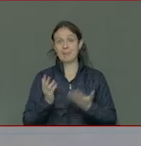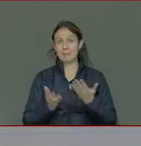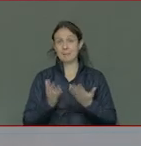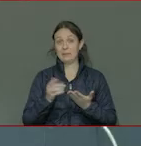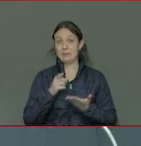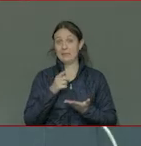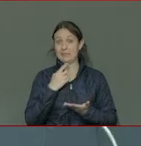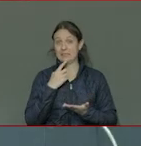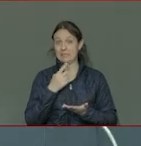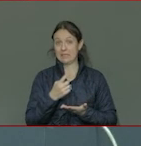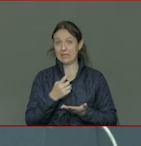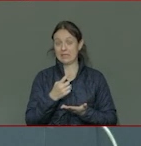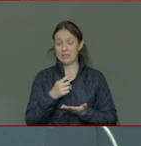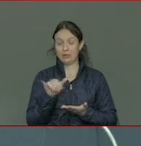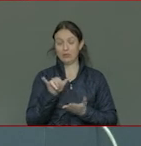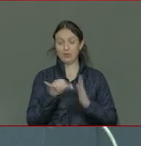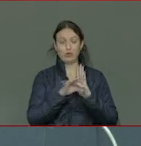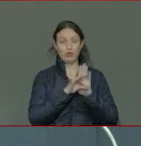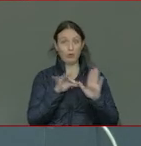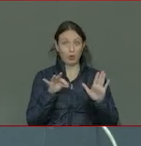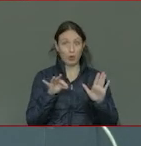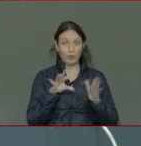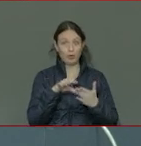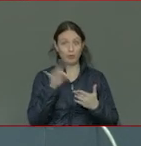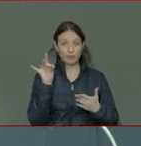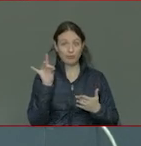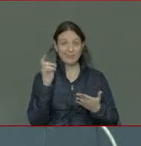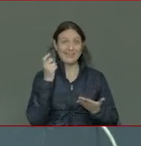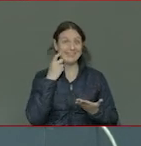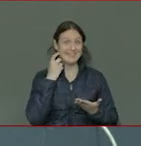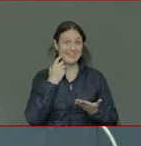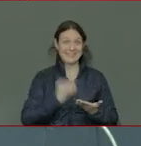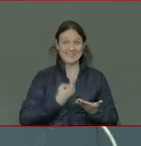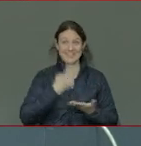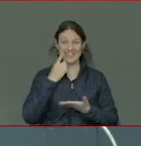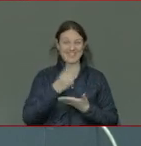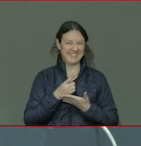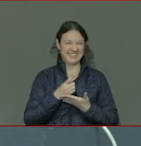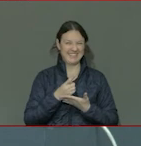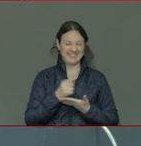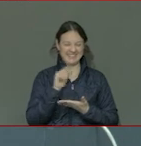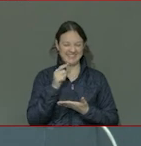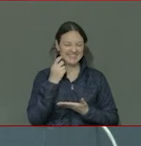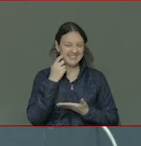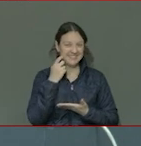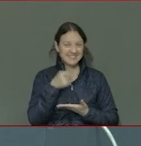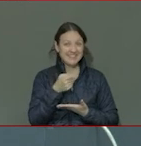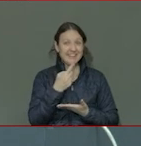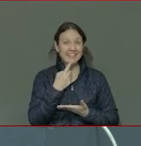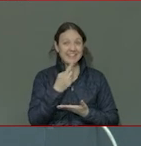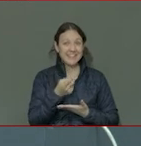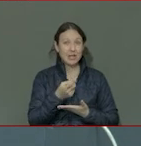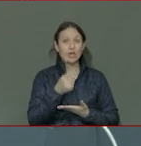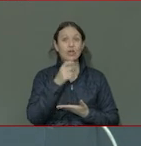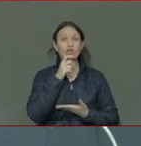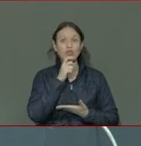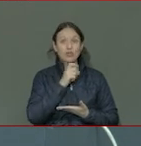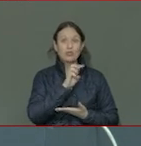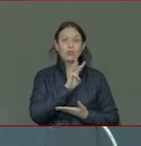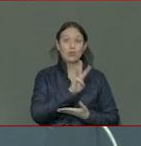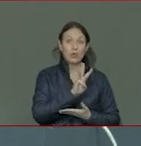which formula to use, then you don't have to decide. So now they give me no choice. Use the